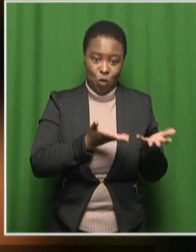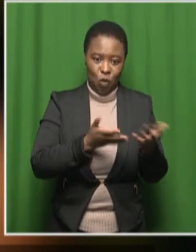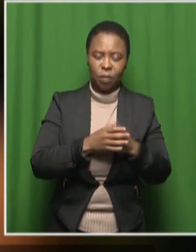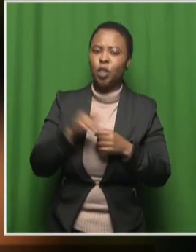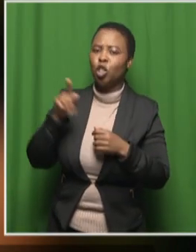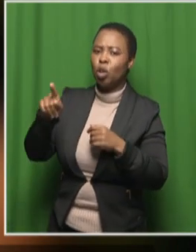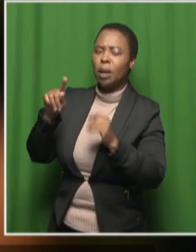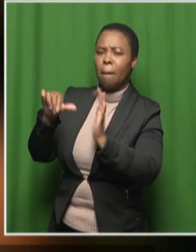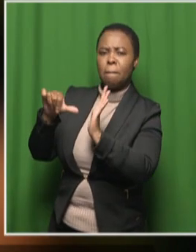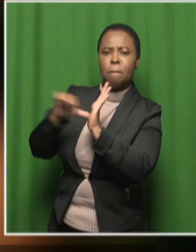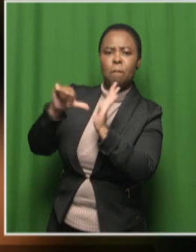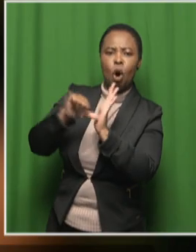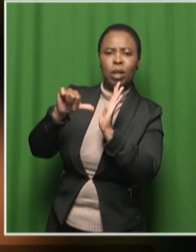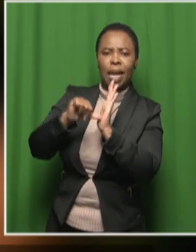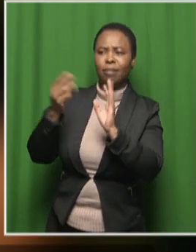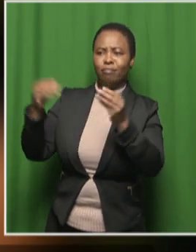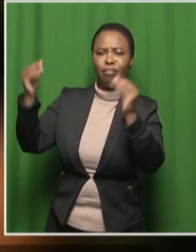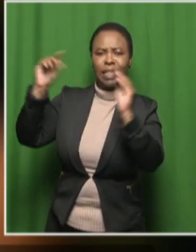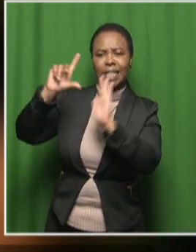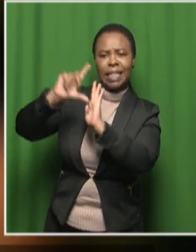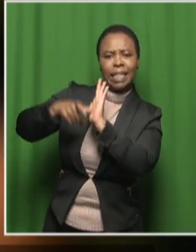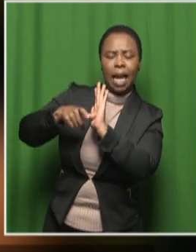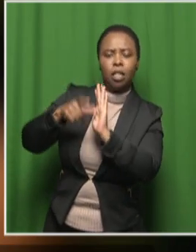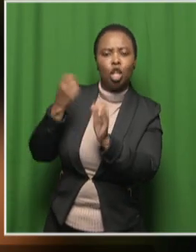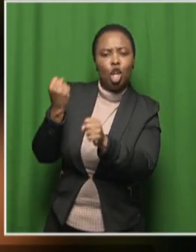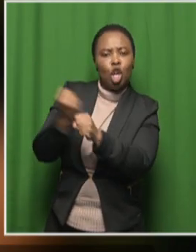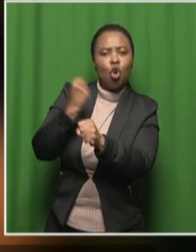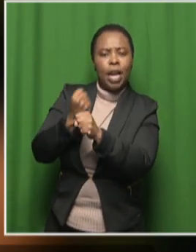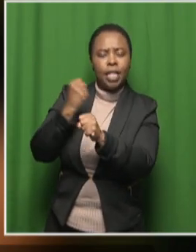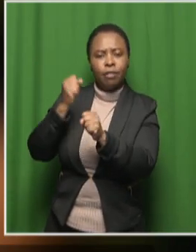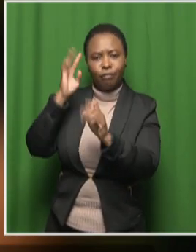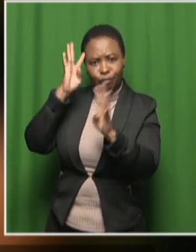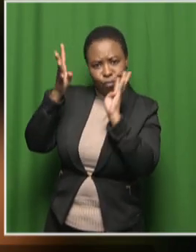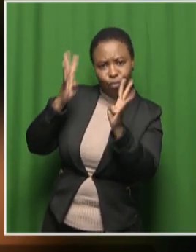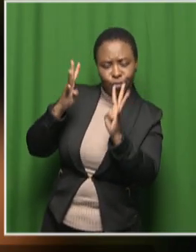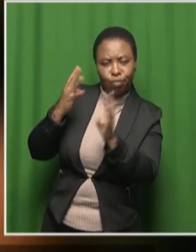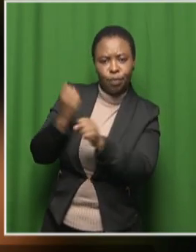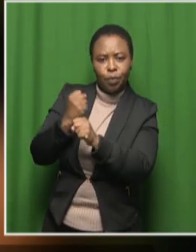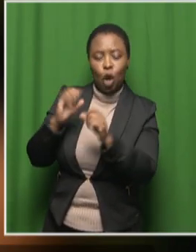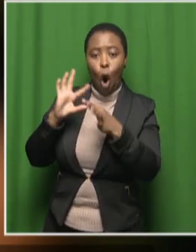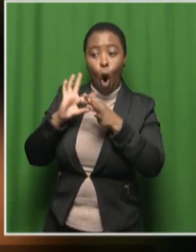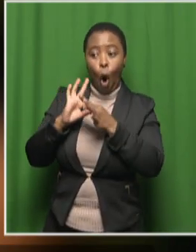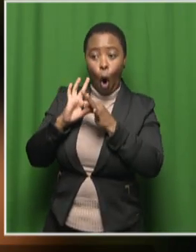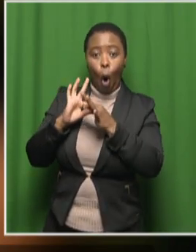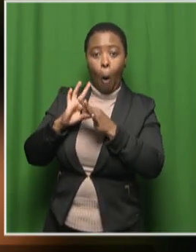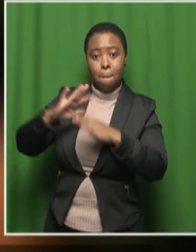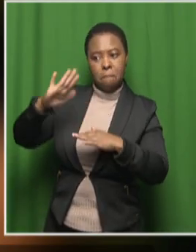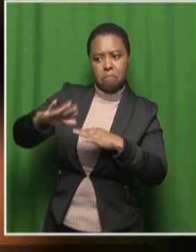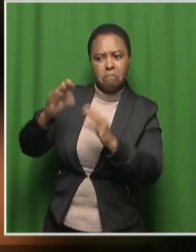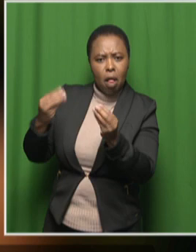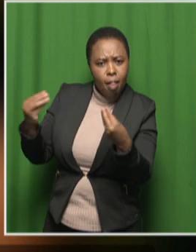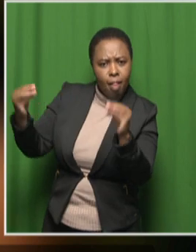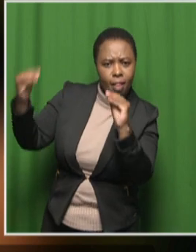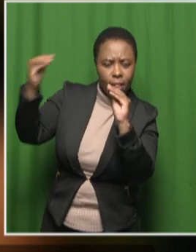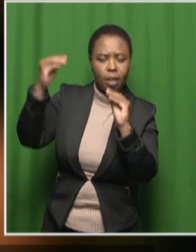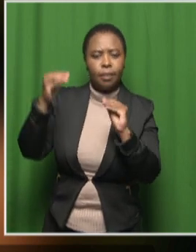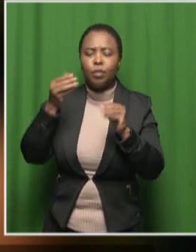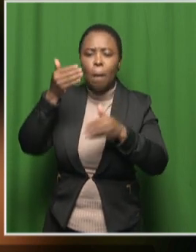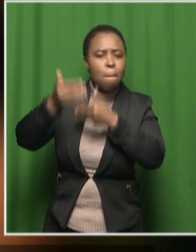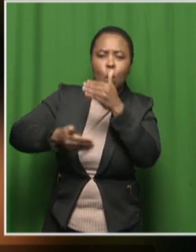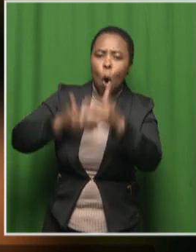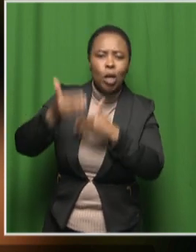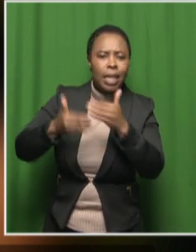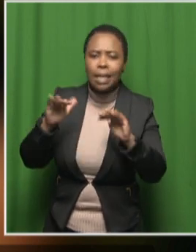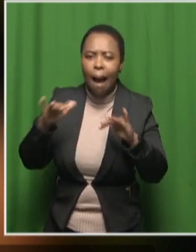design elements, perhaps you could also talk us through the creative process at large when designing the home decor items, the process that you're tapping